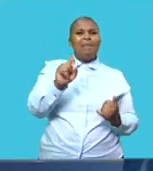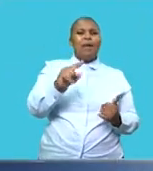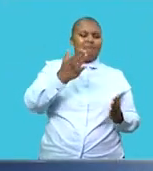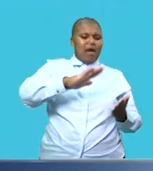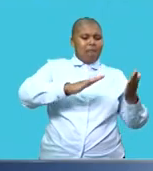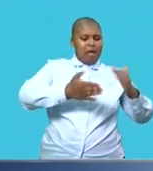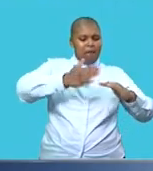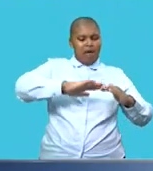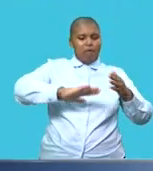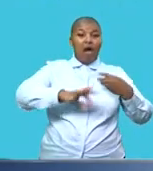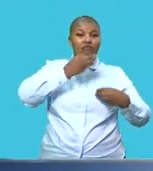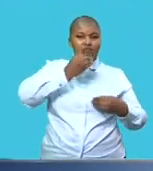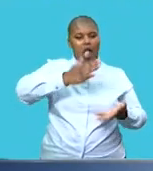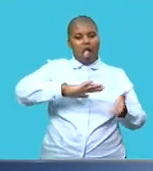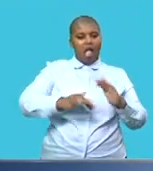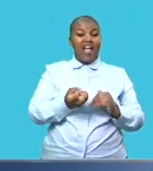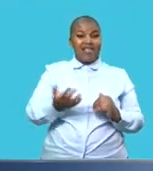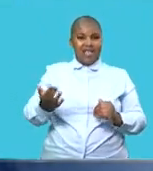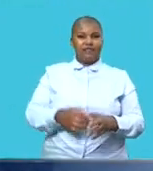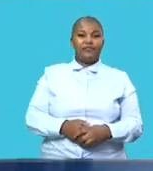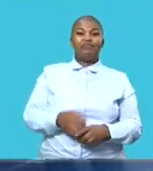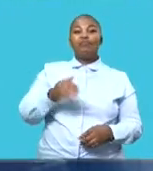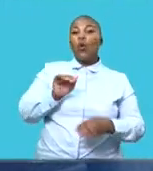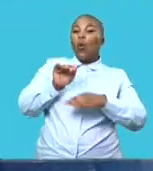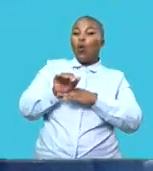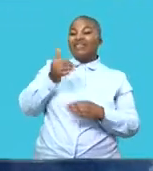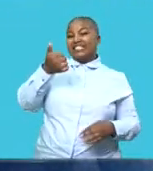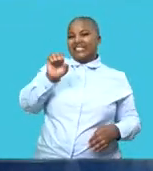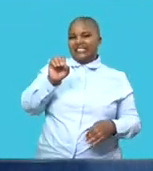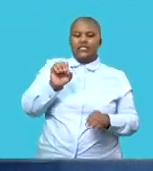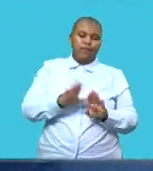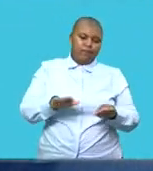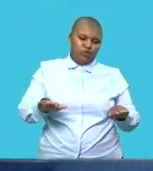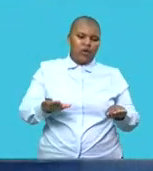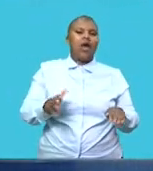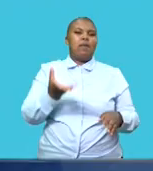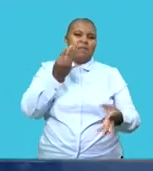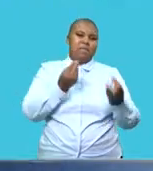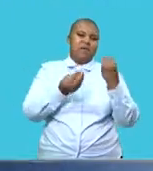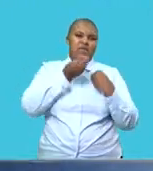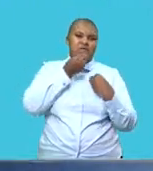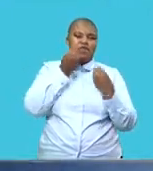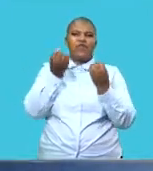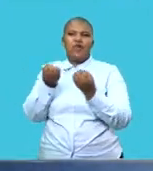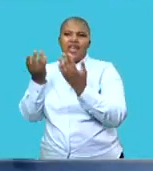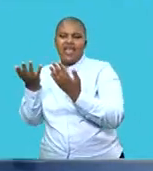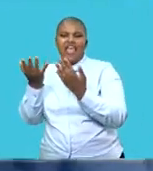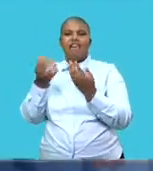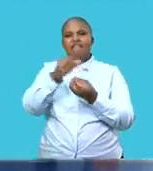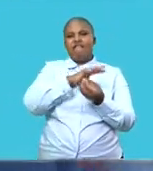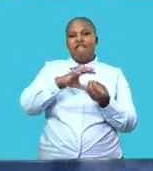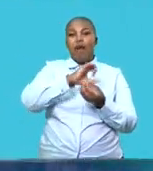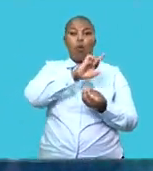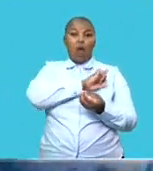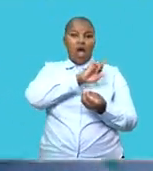kajeno. Baithuti ba mashuma tsheletseng ka palo ba unetse malapa a bona dijo ka morao ga o kgethiwa ke ketapele